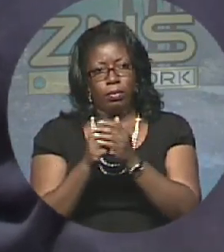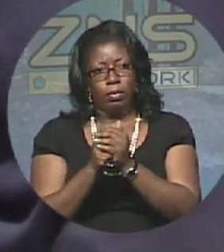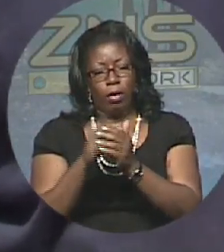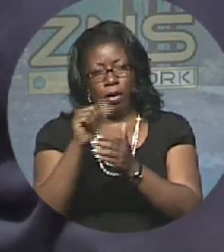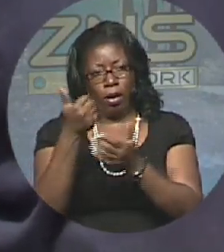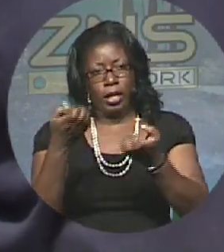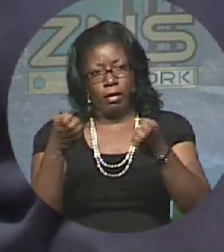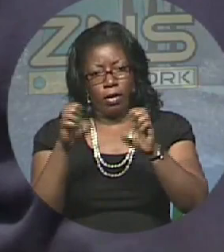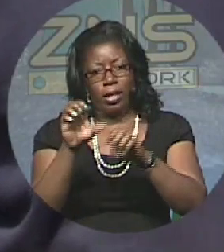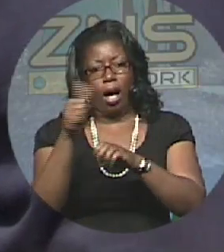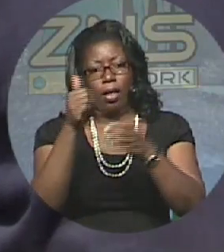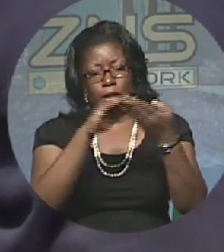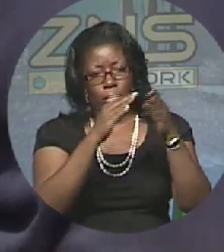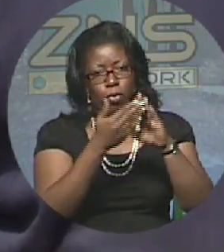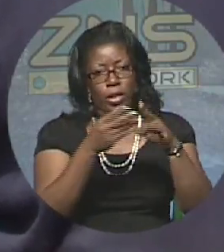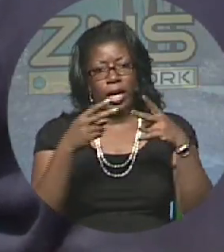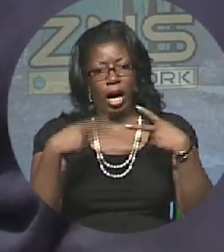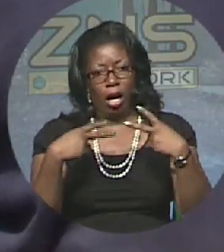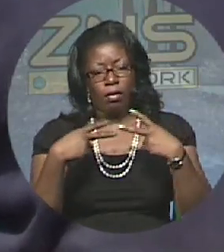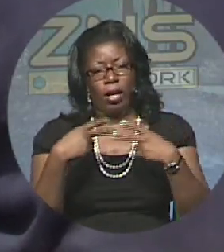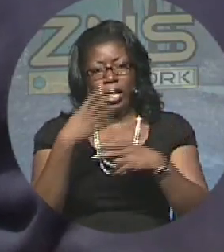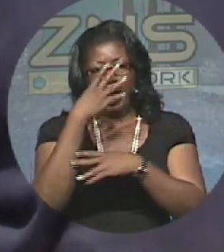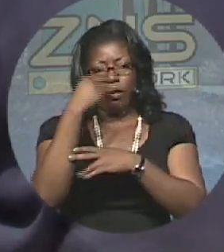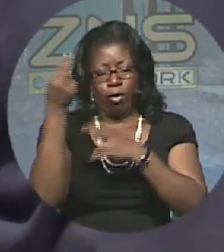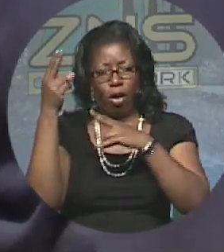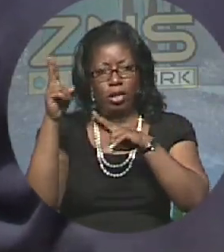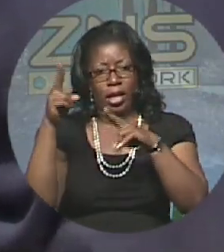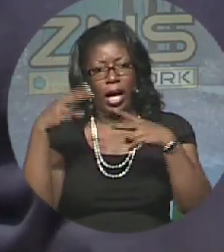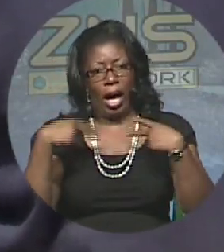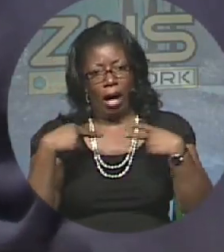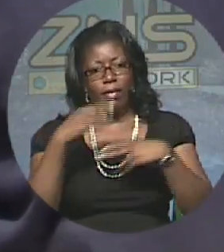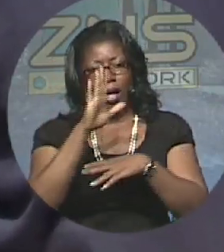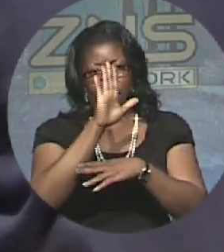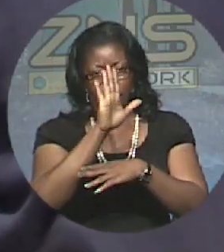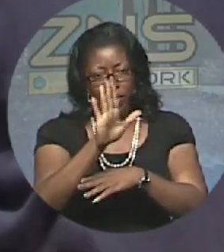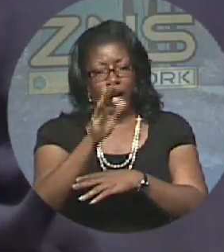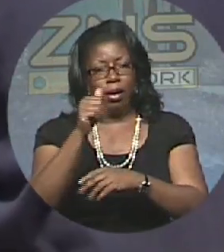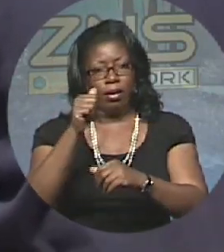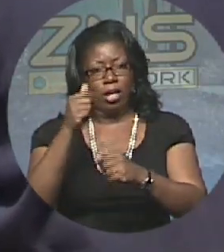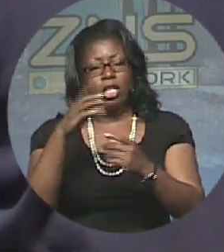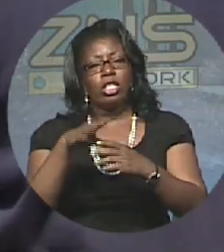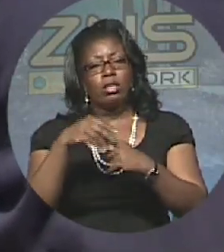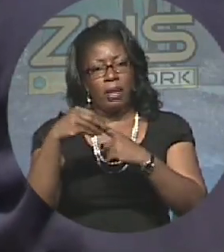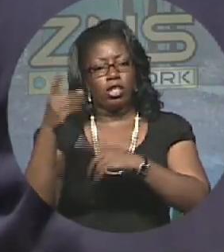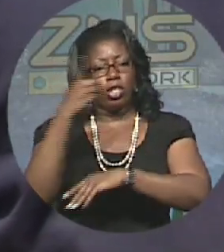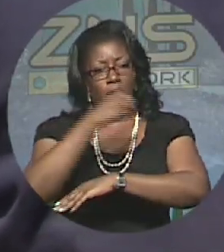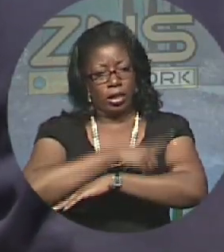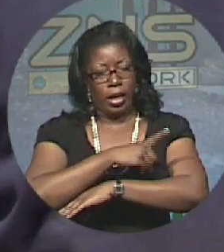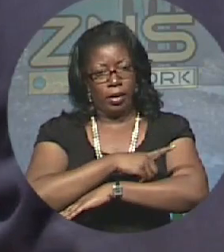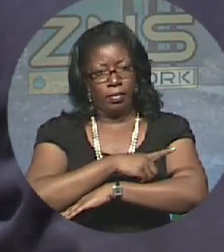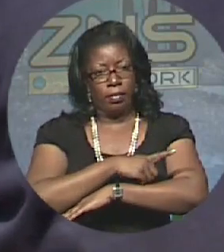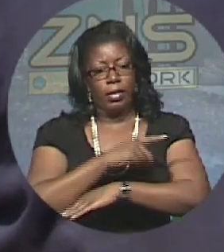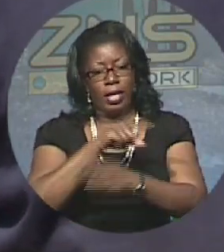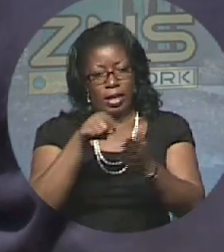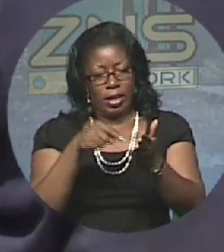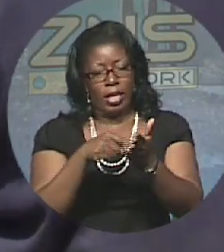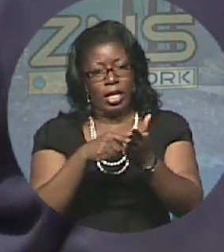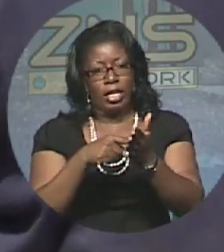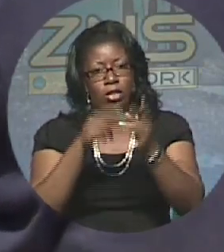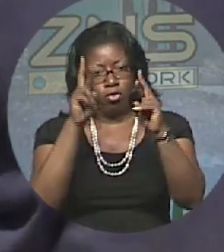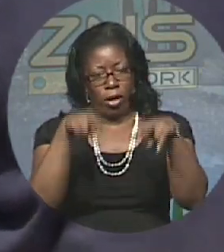other community has, like Yambe and Fox Hill and other family and community has their particular day. We think that the residents deserve their day, that they can